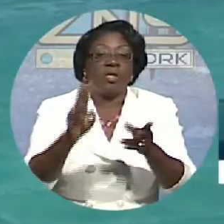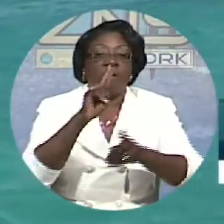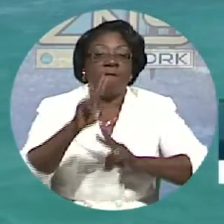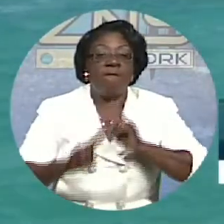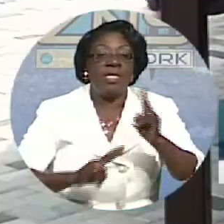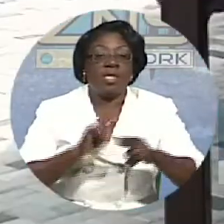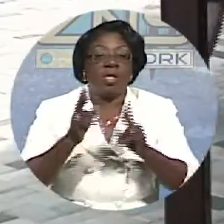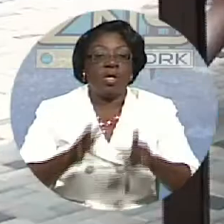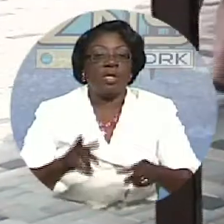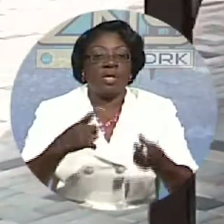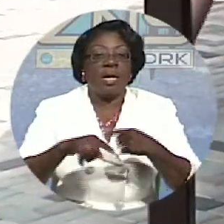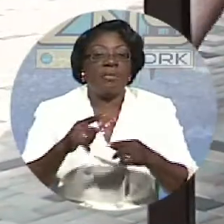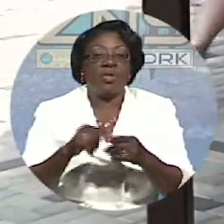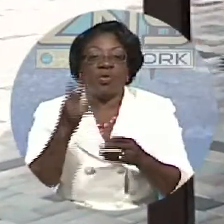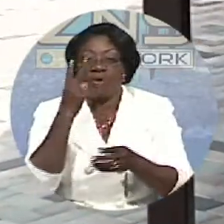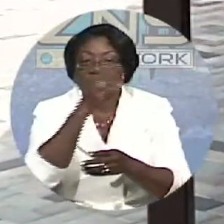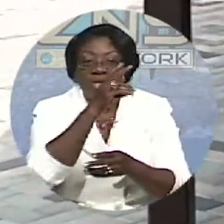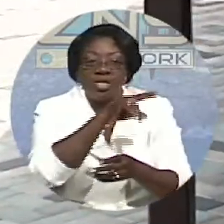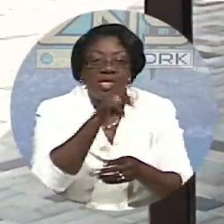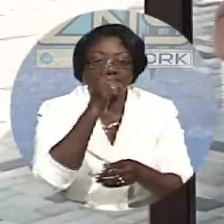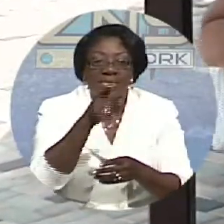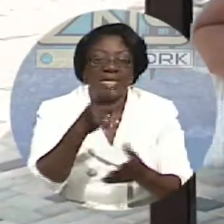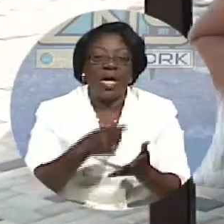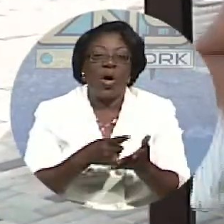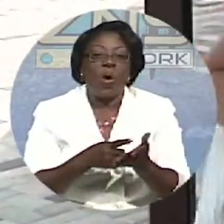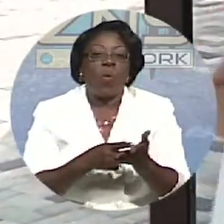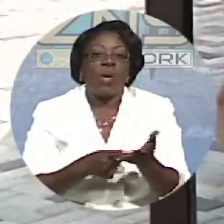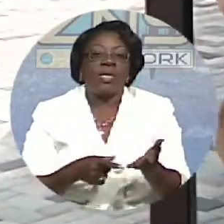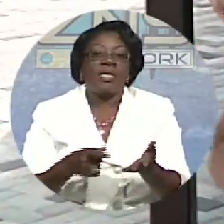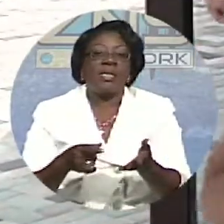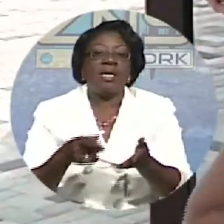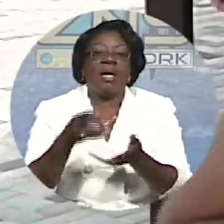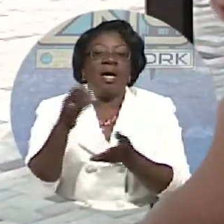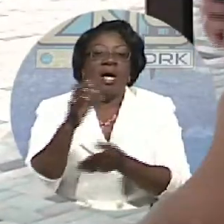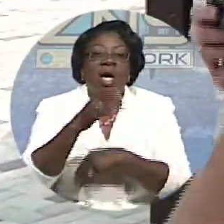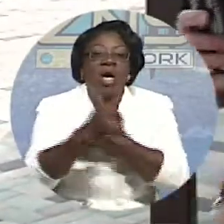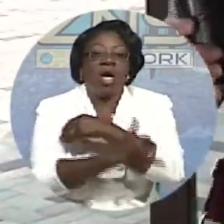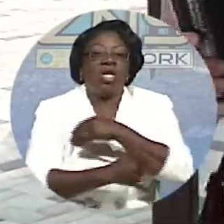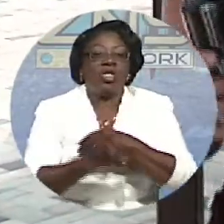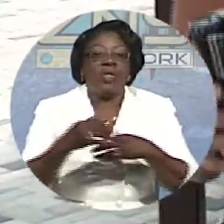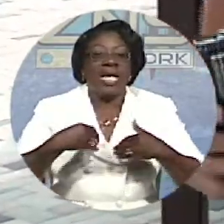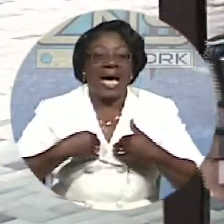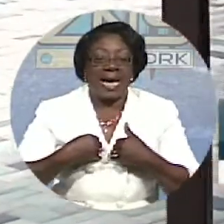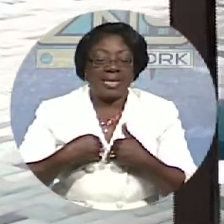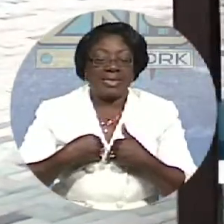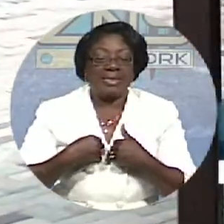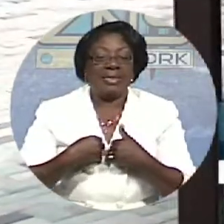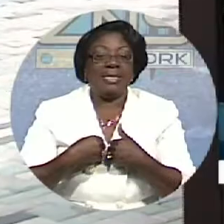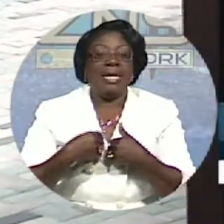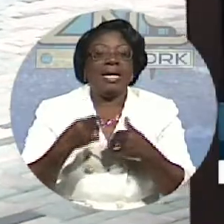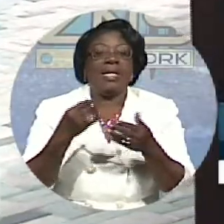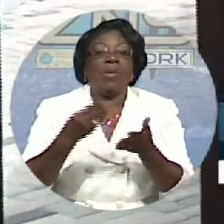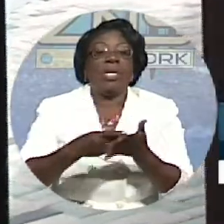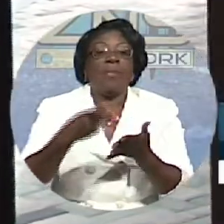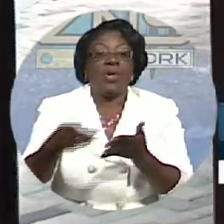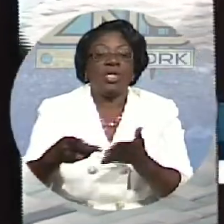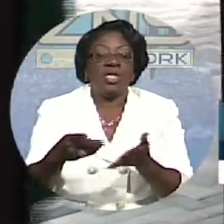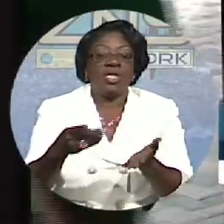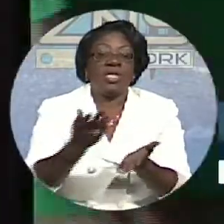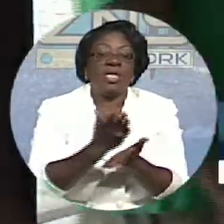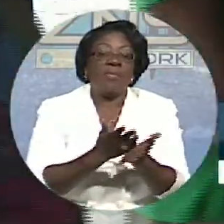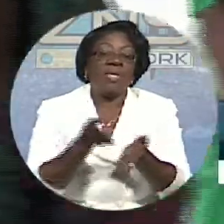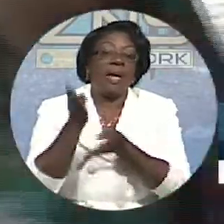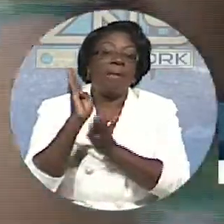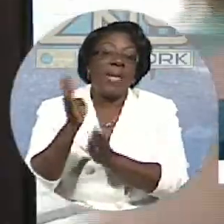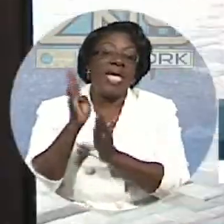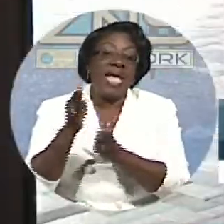the best the country has to offer, but to also purchase something Bahamian to take back home with them. A number of cruise ships were also docked at the